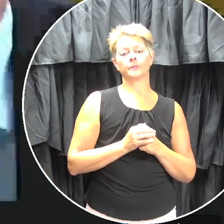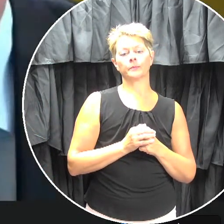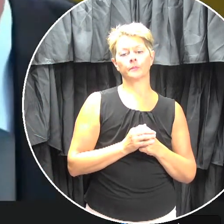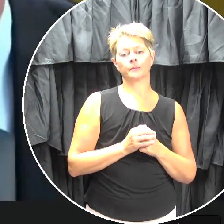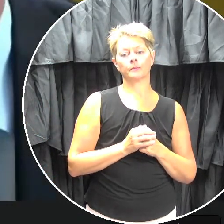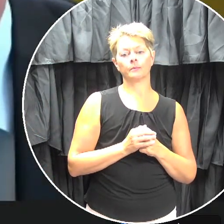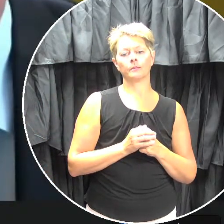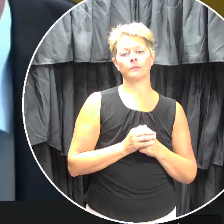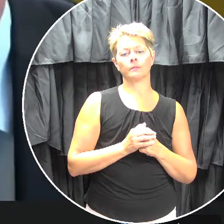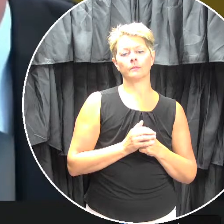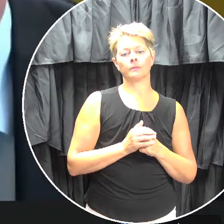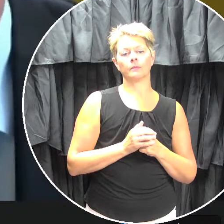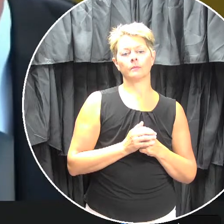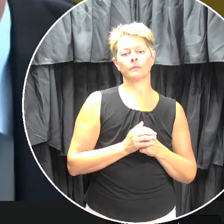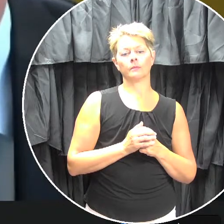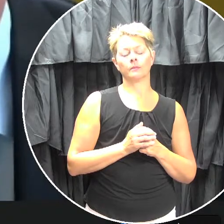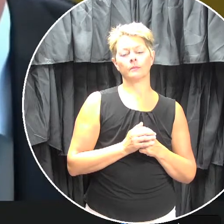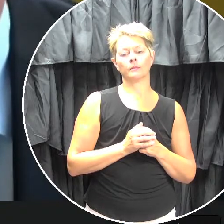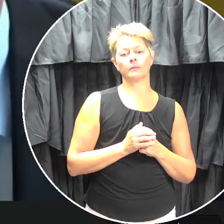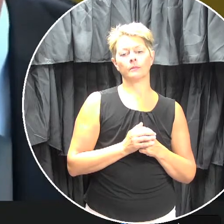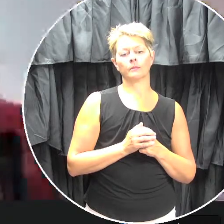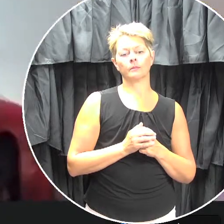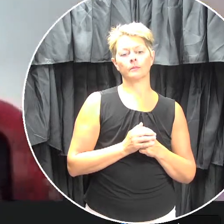I think that's